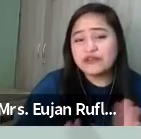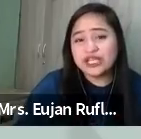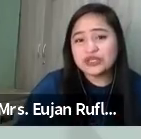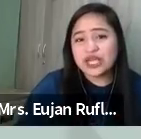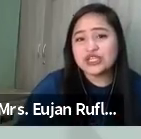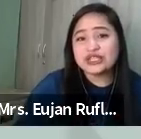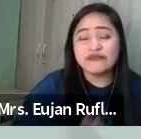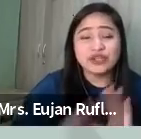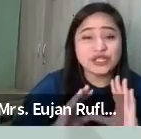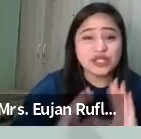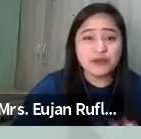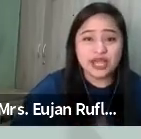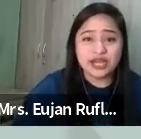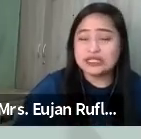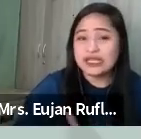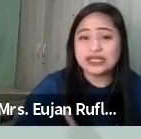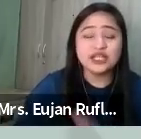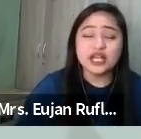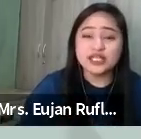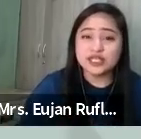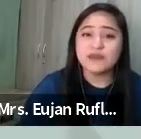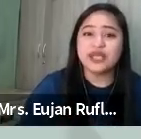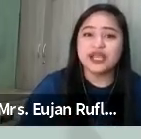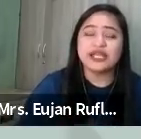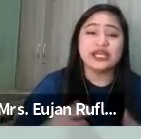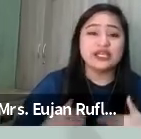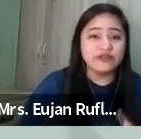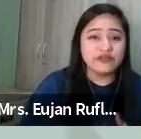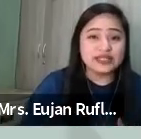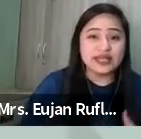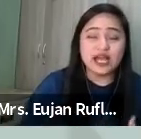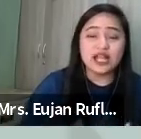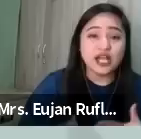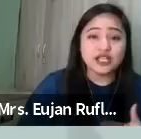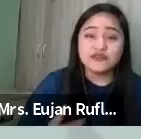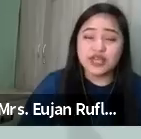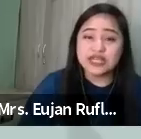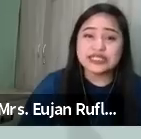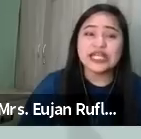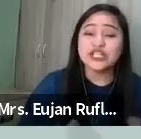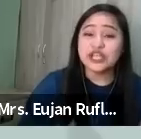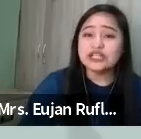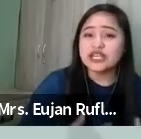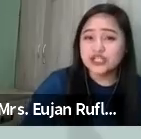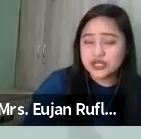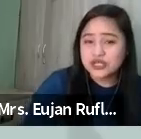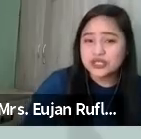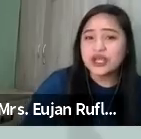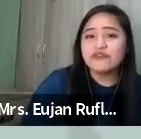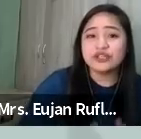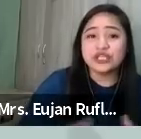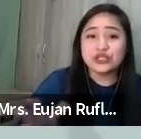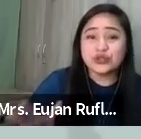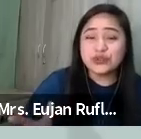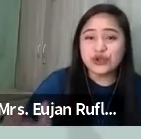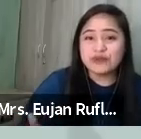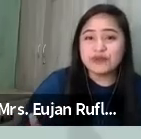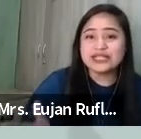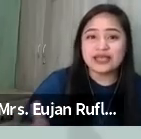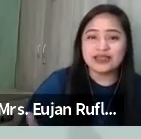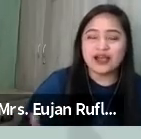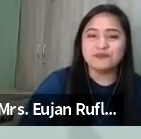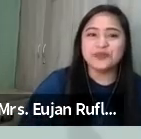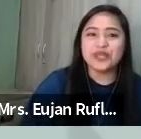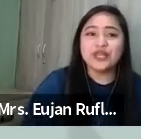Department of Education never stopped there. They did not stop there. They innovated a lot of things. They trained teachers for the new